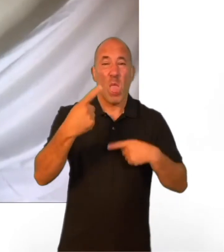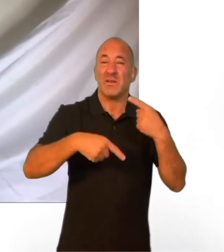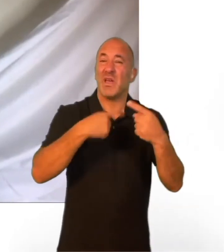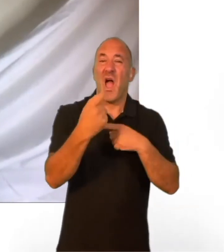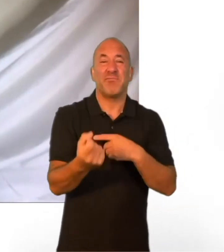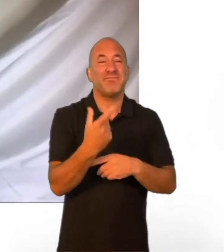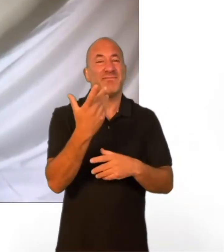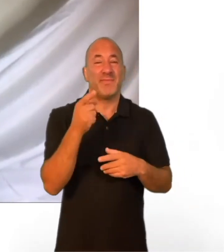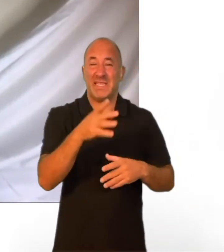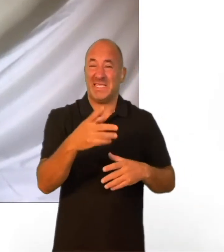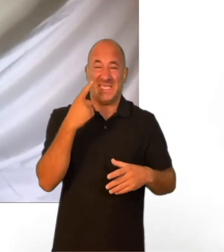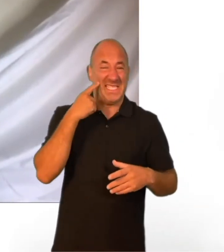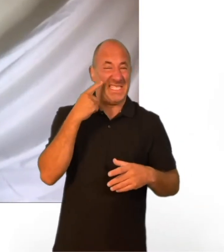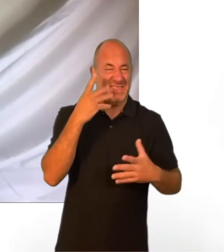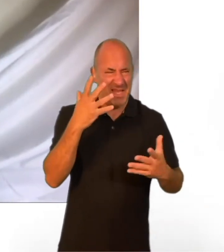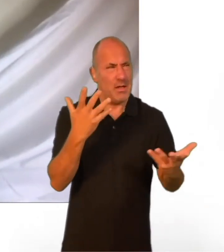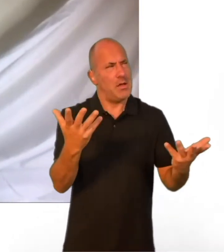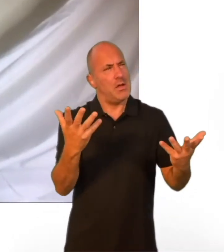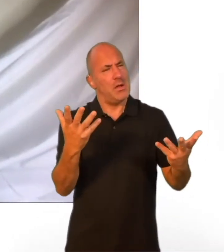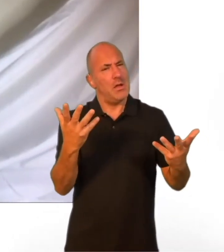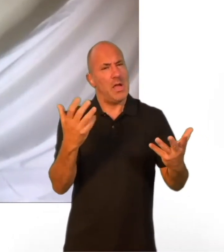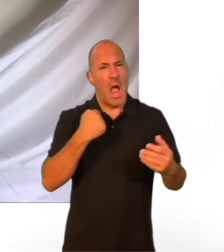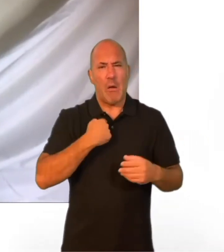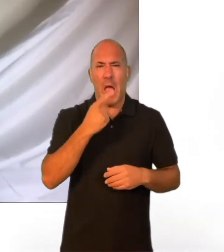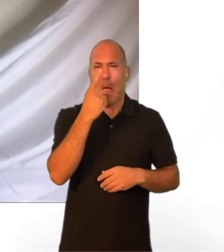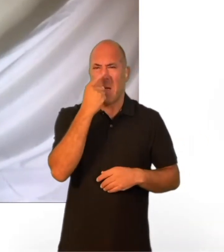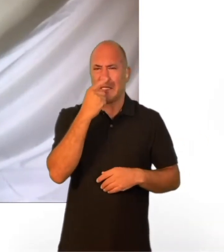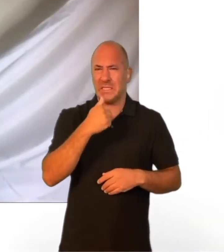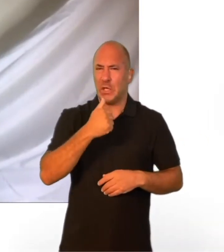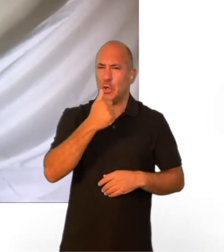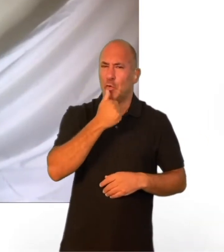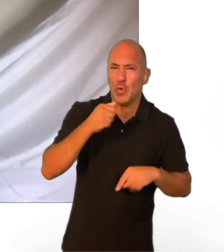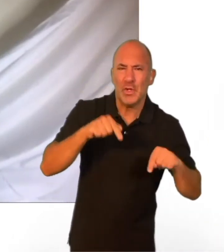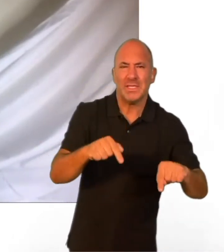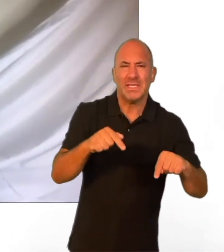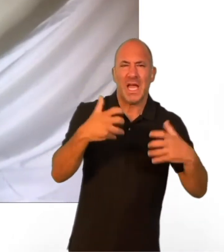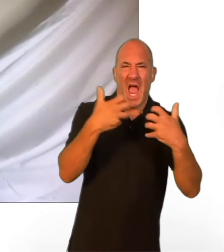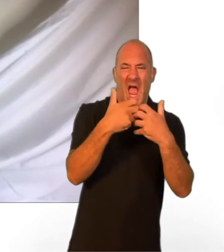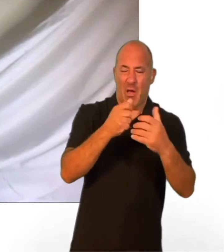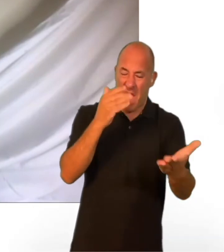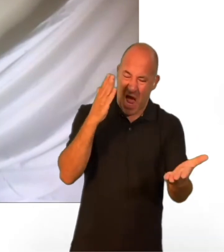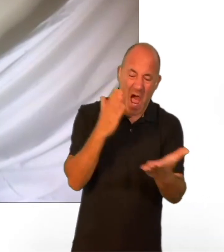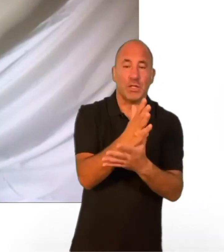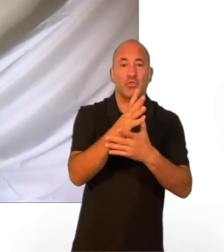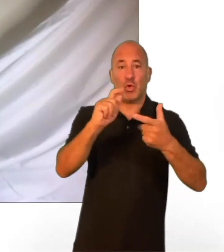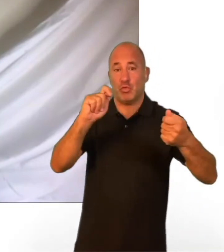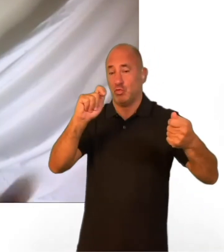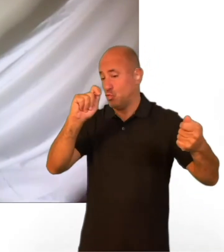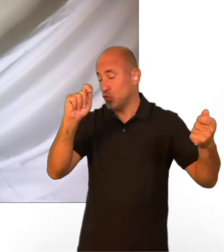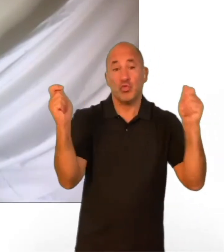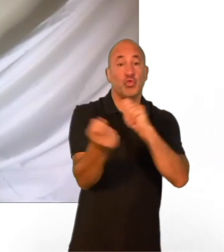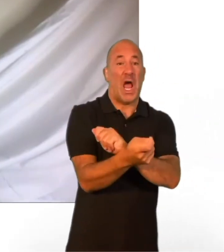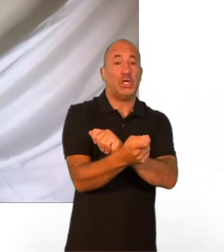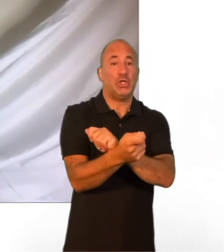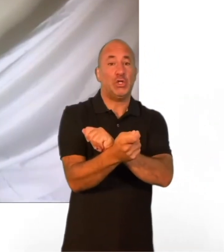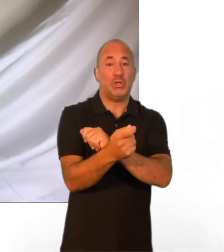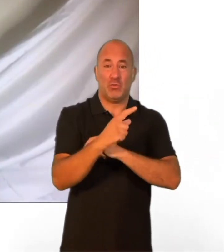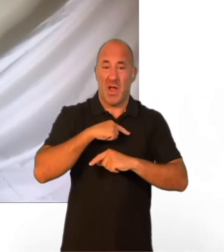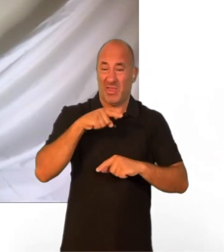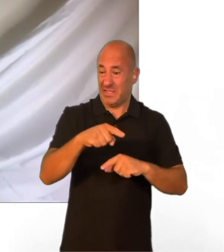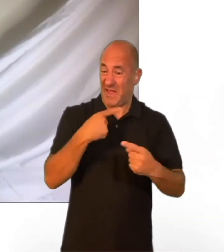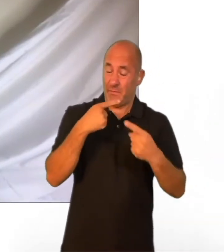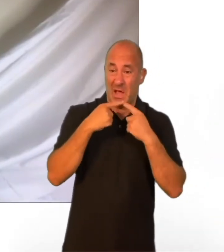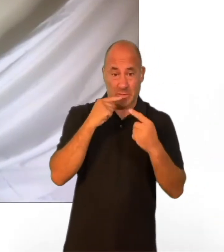easy way of, thinking about our capacity and how we use that for actual transformative change, because this is now just